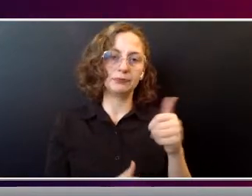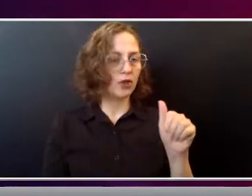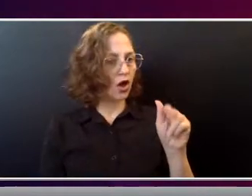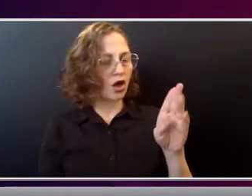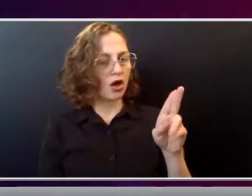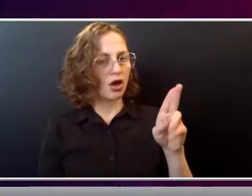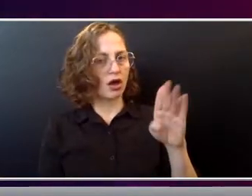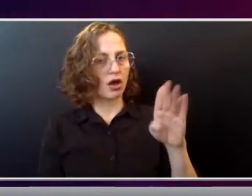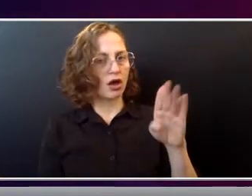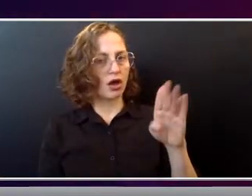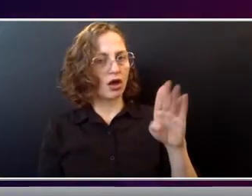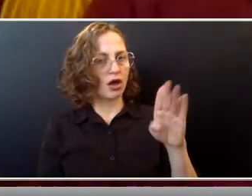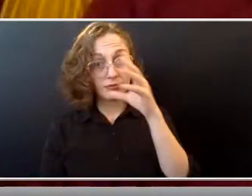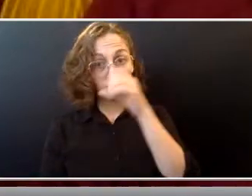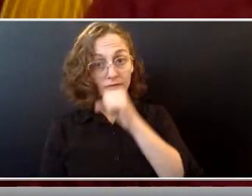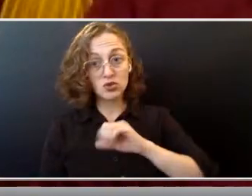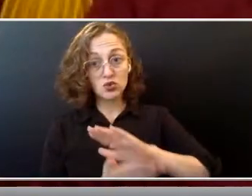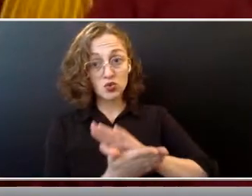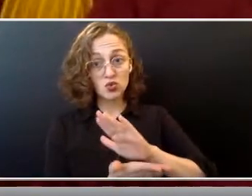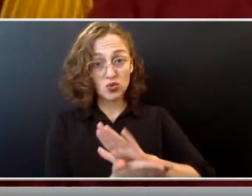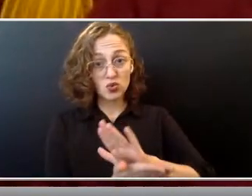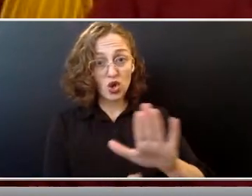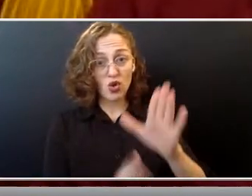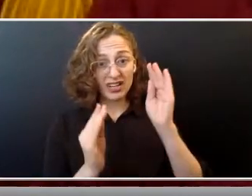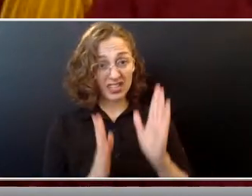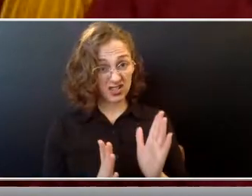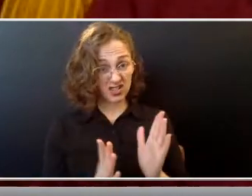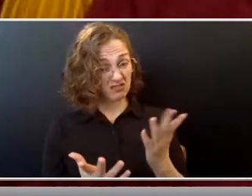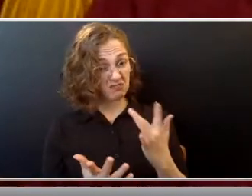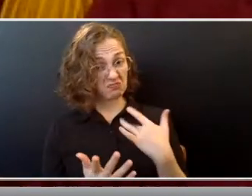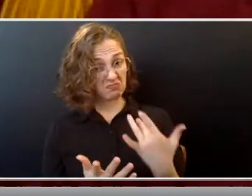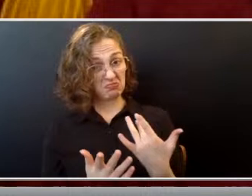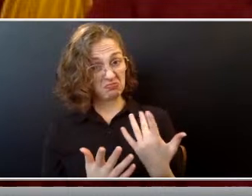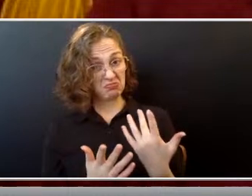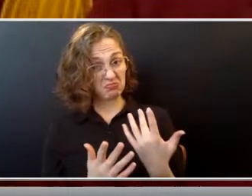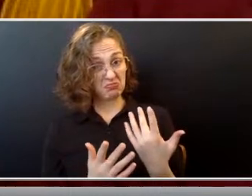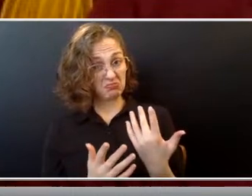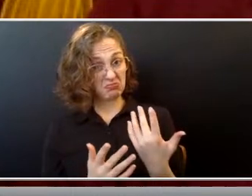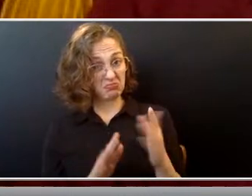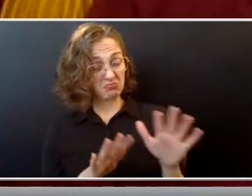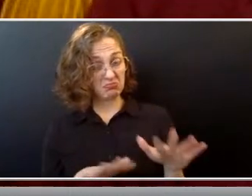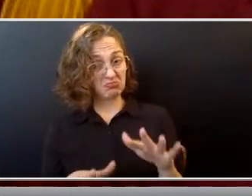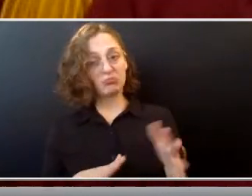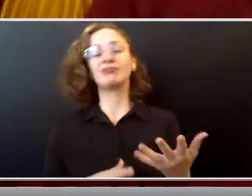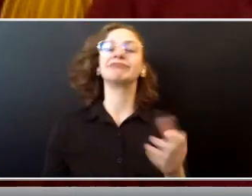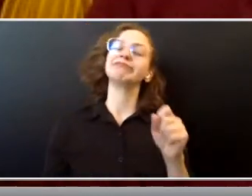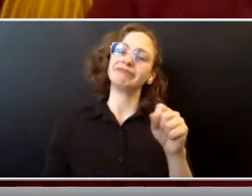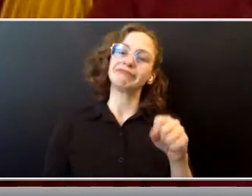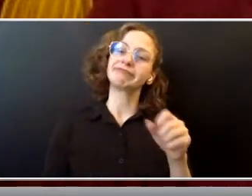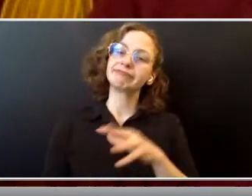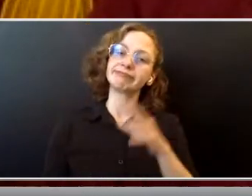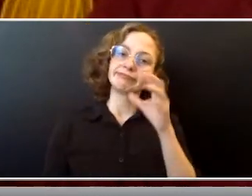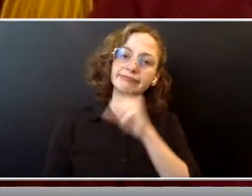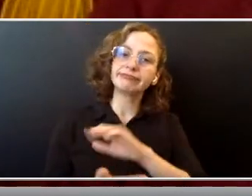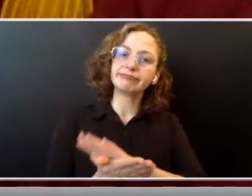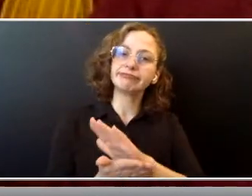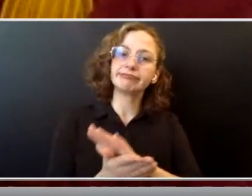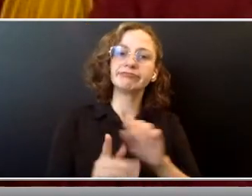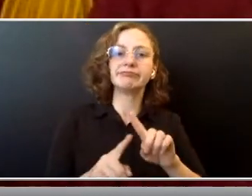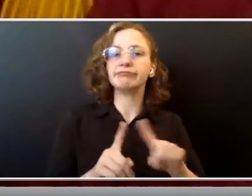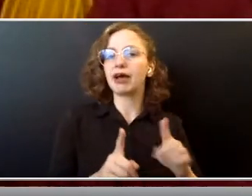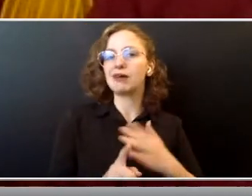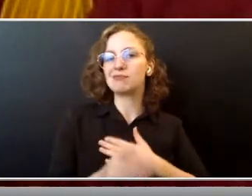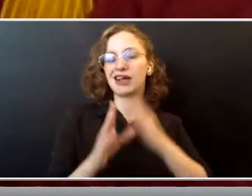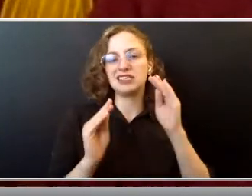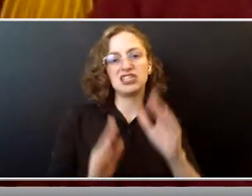it? I do have to miss school. My teachers are pretty calm about it. They usually aren't mad or